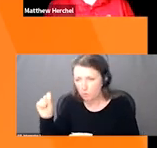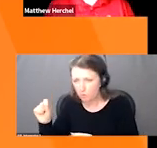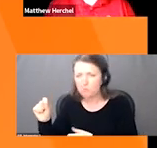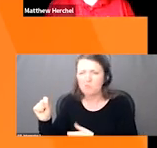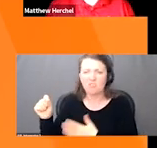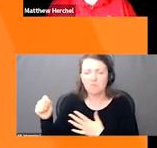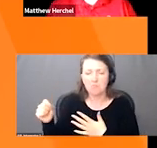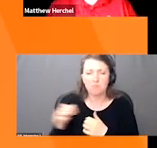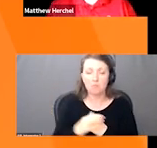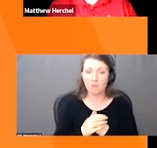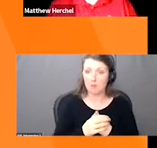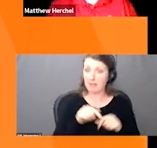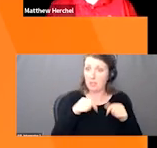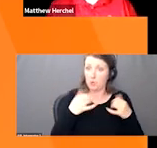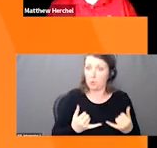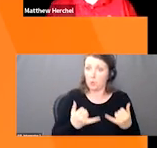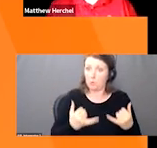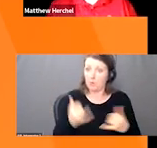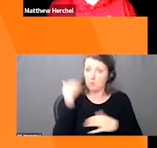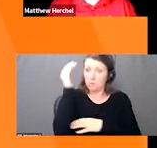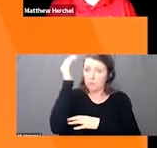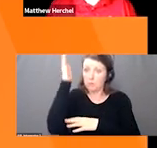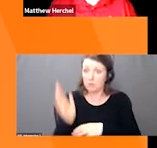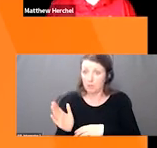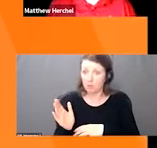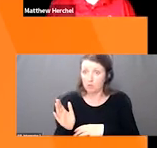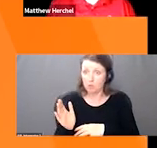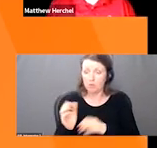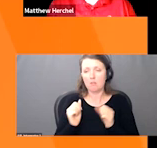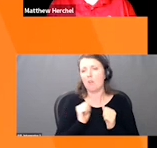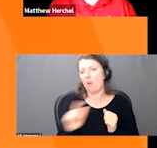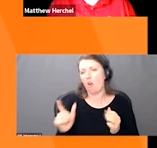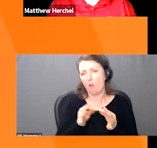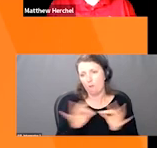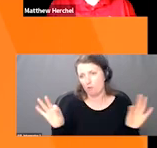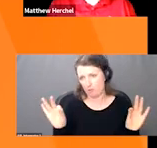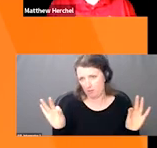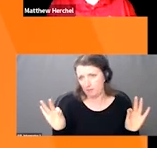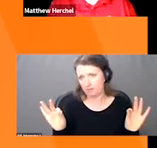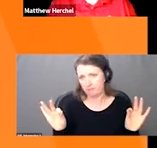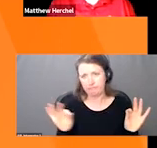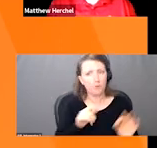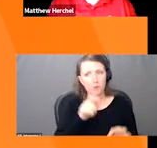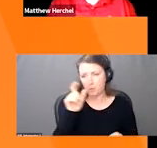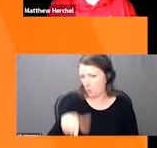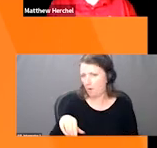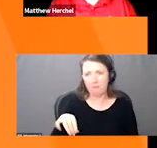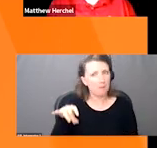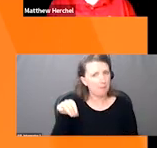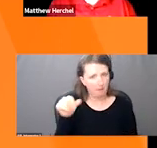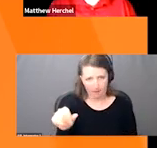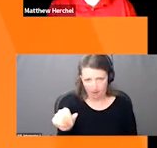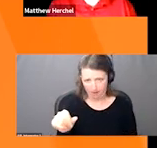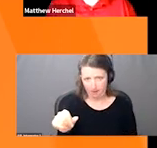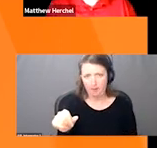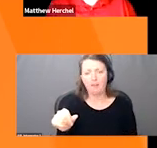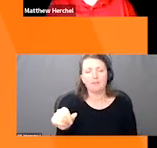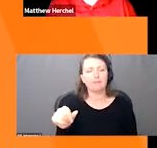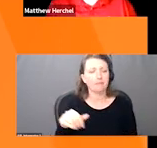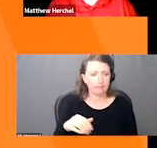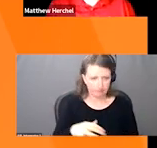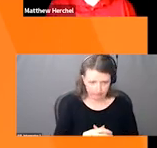required any paid portion of LinkedIn. So there's no paywall here. You don't need